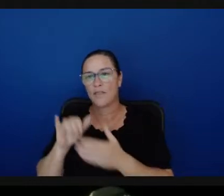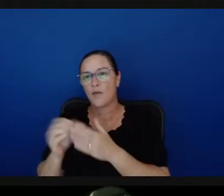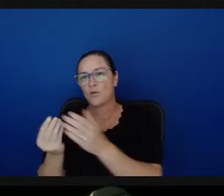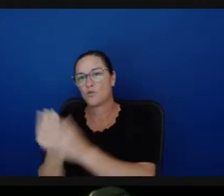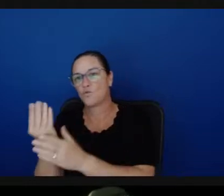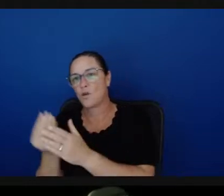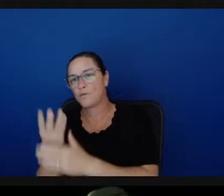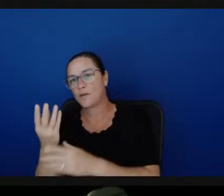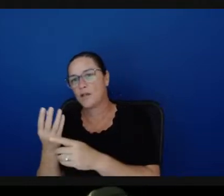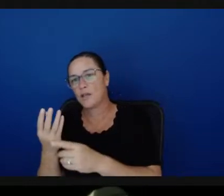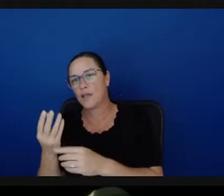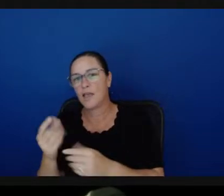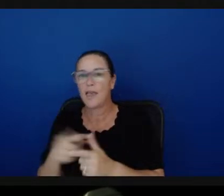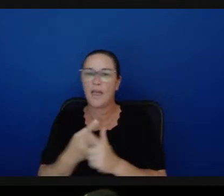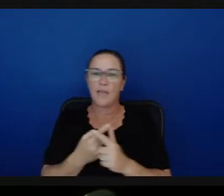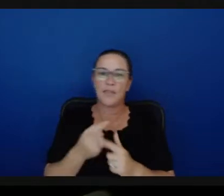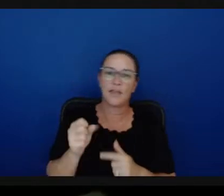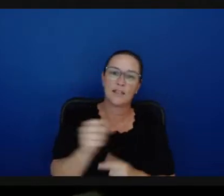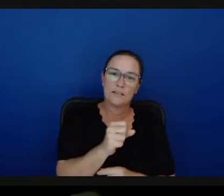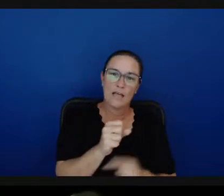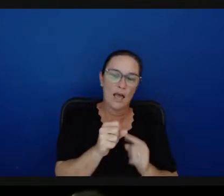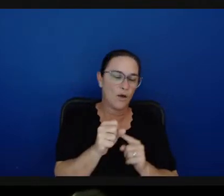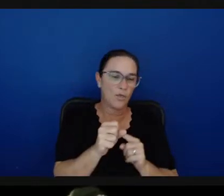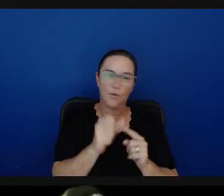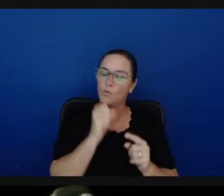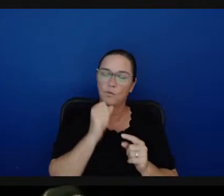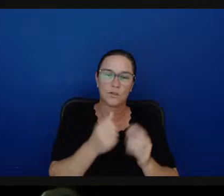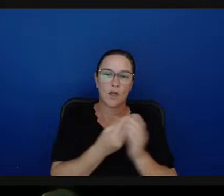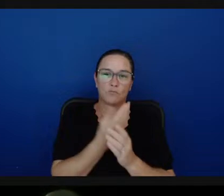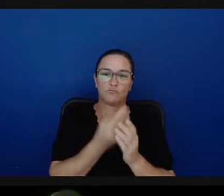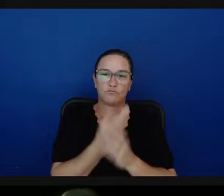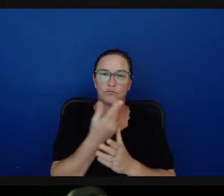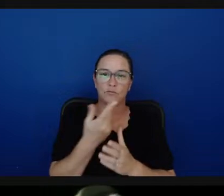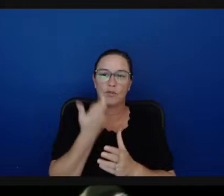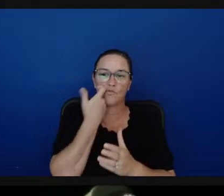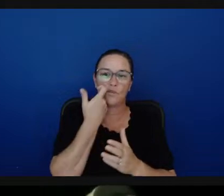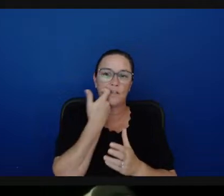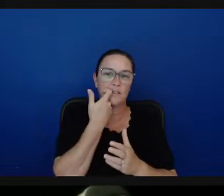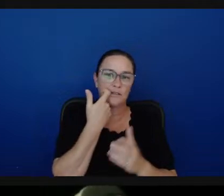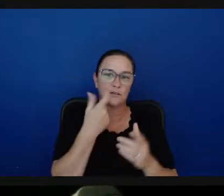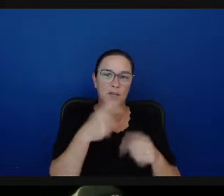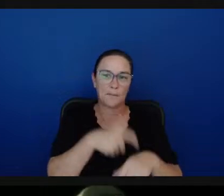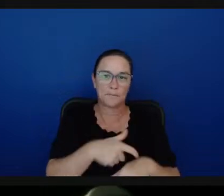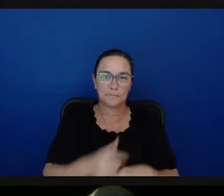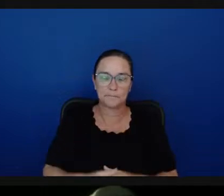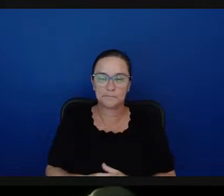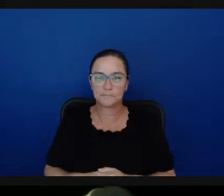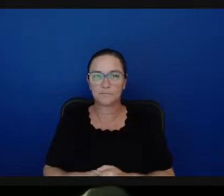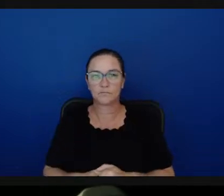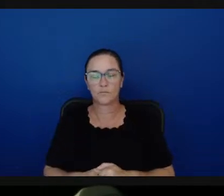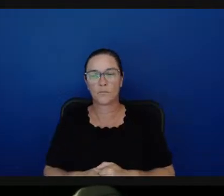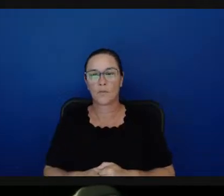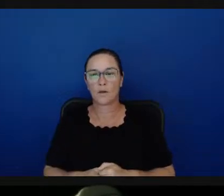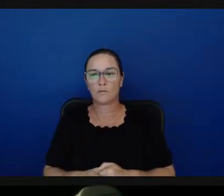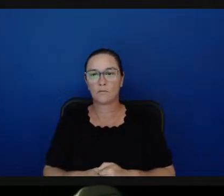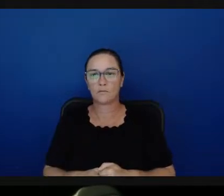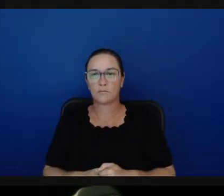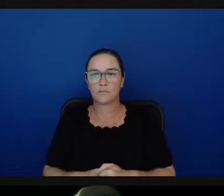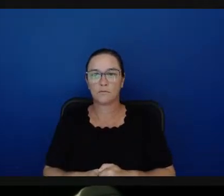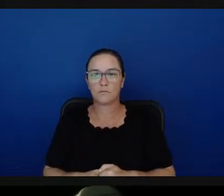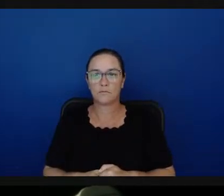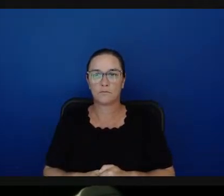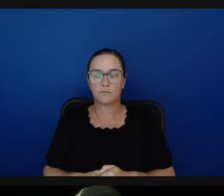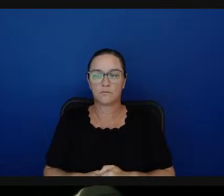right, the north one, and the one on the south was not reactivated during this most recent episode. Right there.